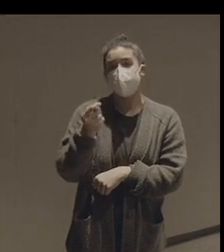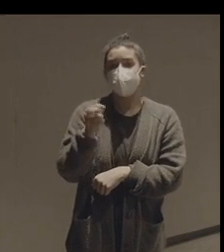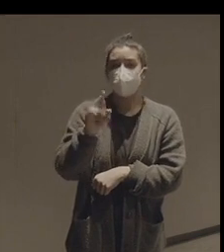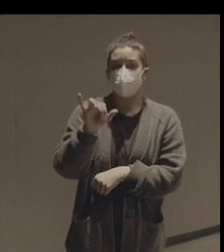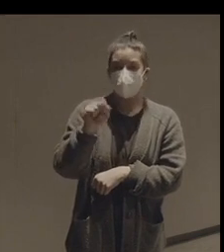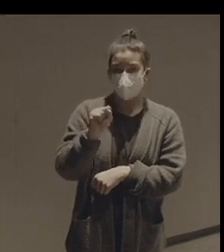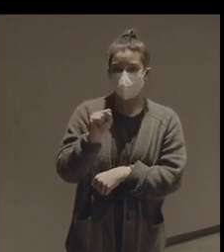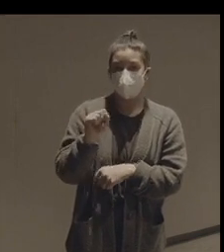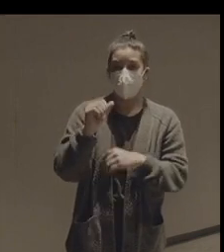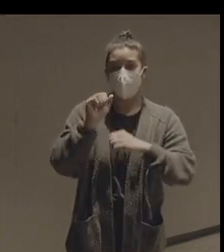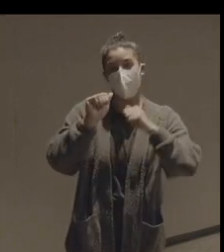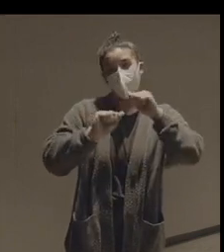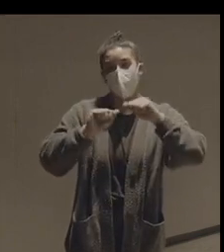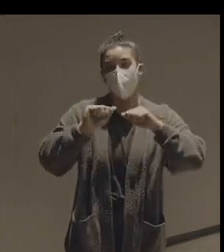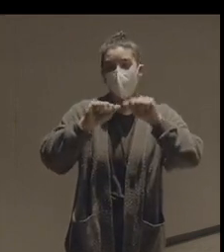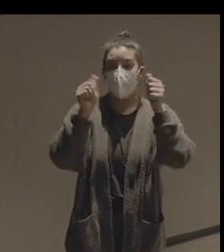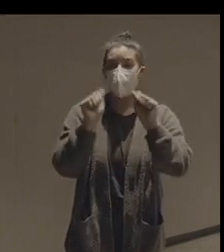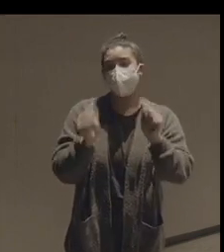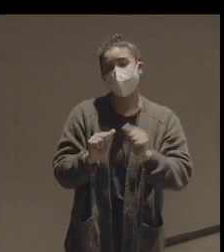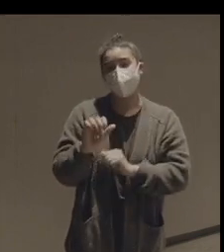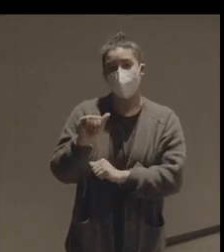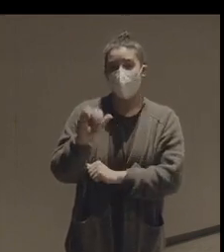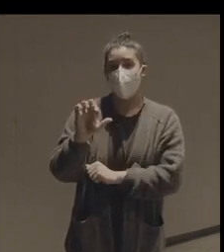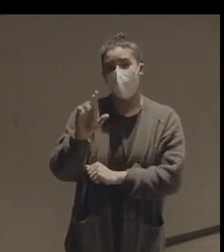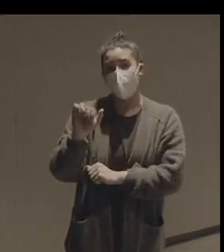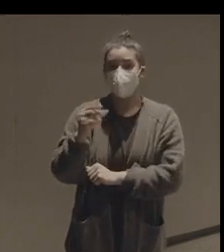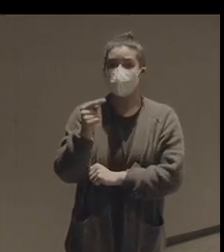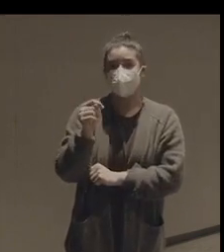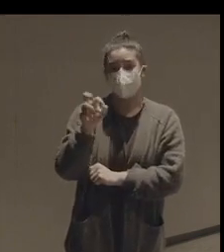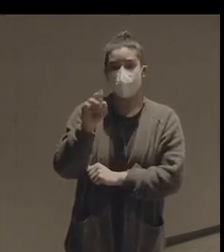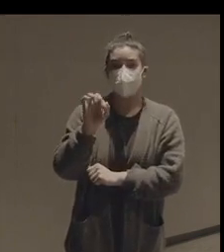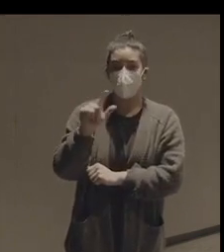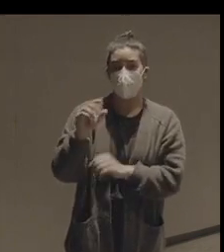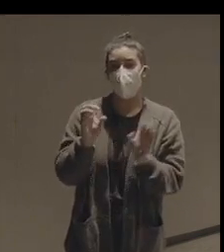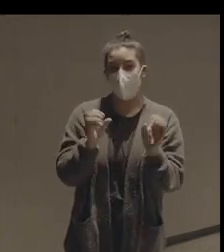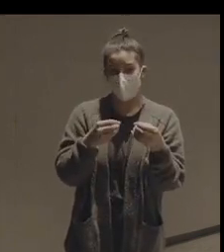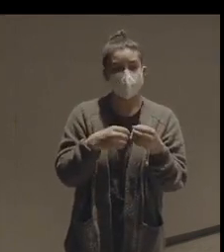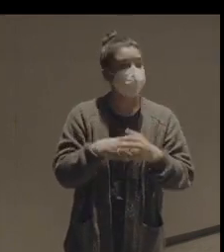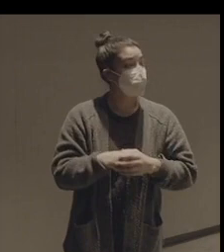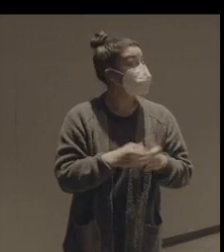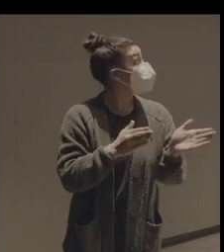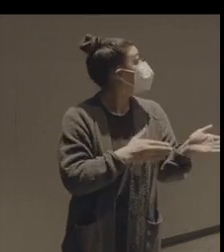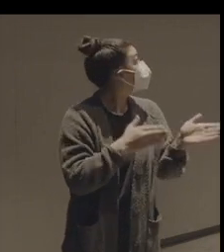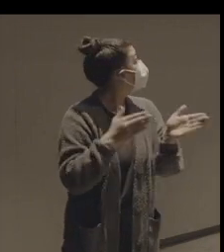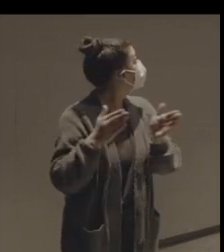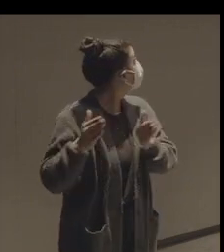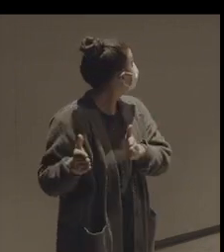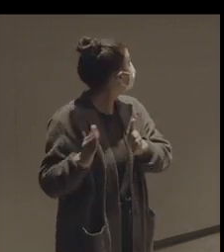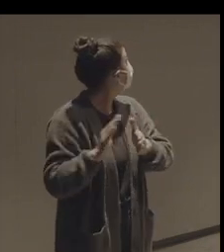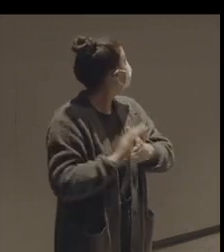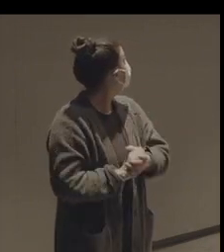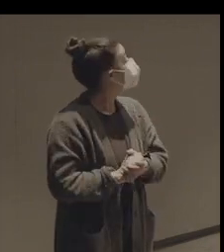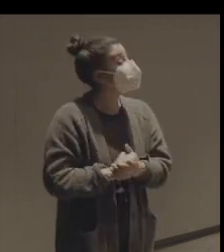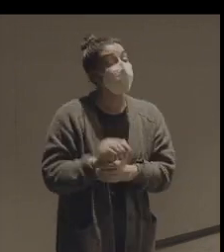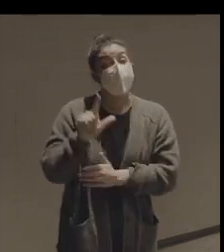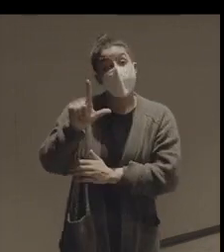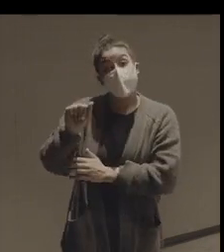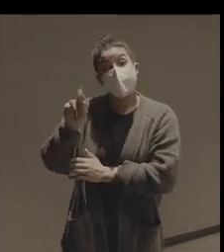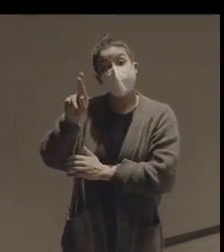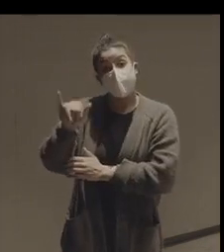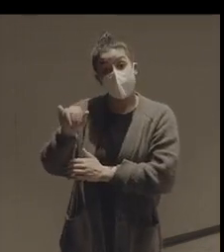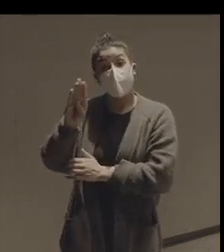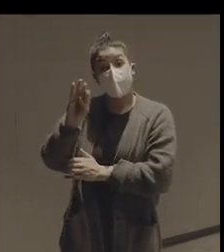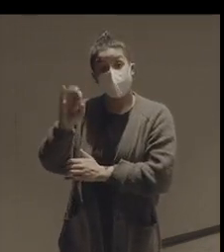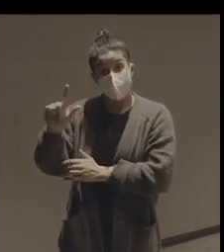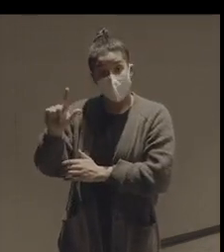Larry Bell was born in 1939 in Chicago and raised in California. He studied at Chouinard, where Frederick Hammersley also studied.